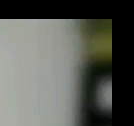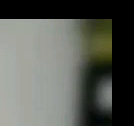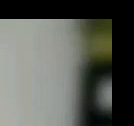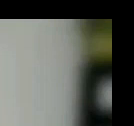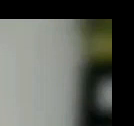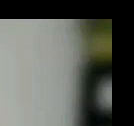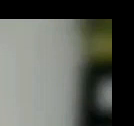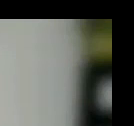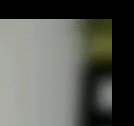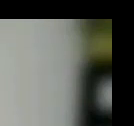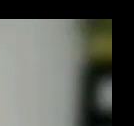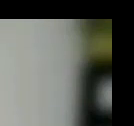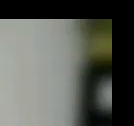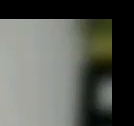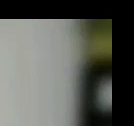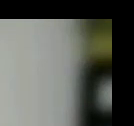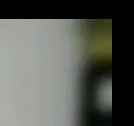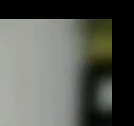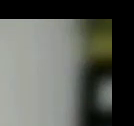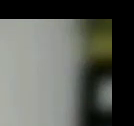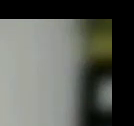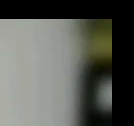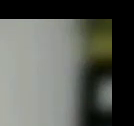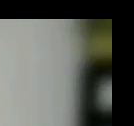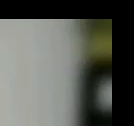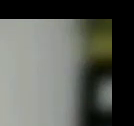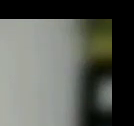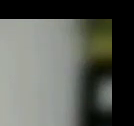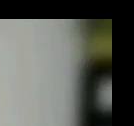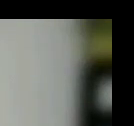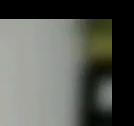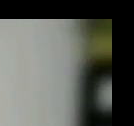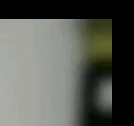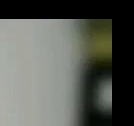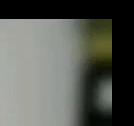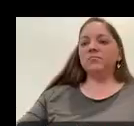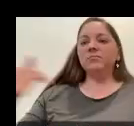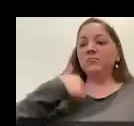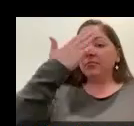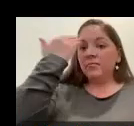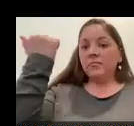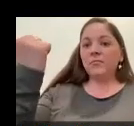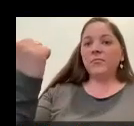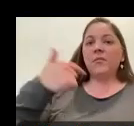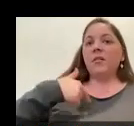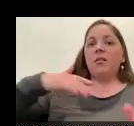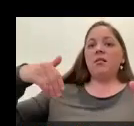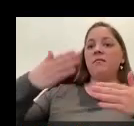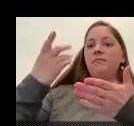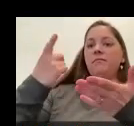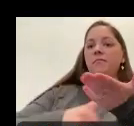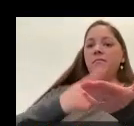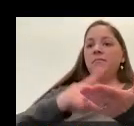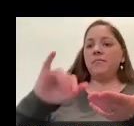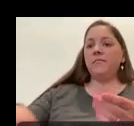let's see. I want to start with some unfinished business. And this is the